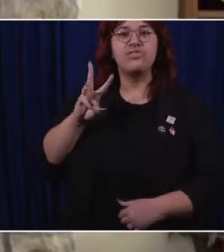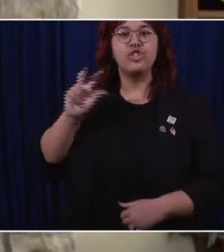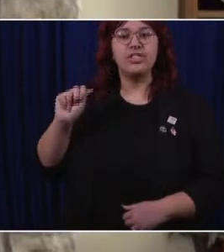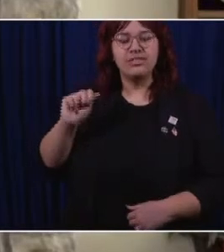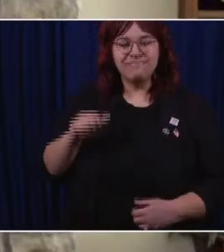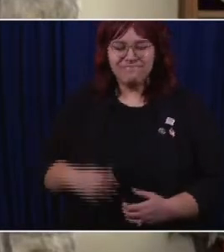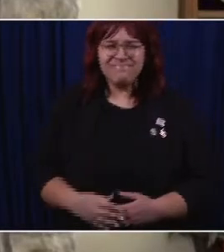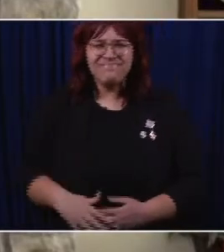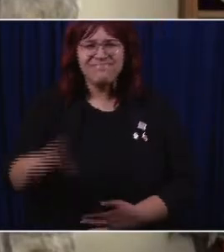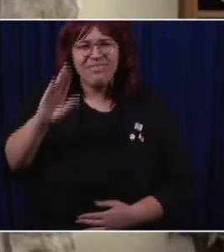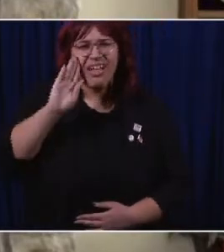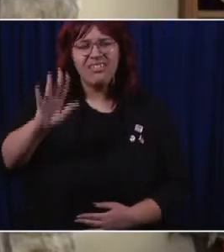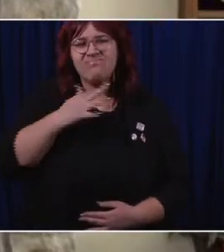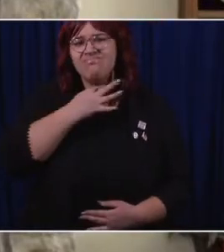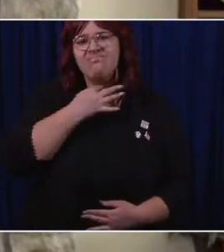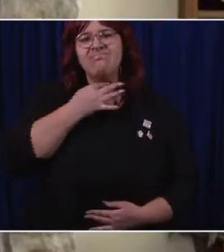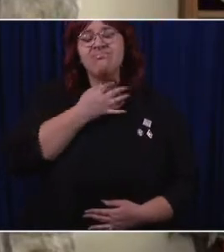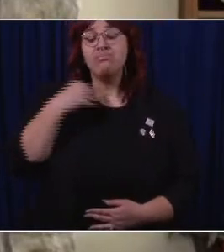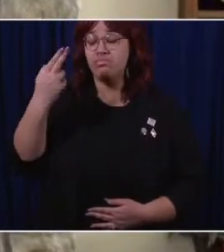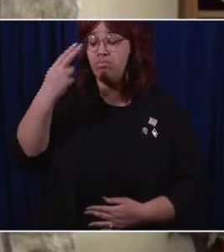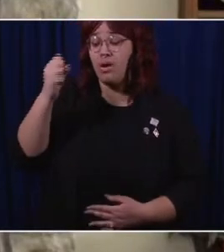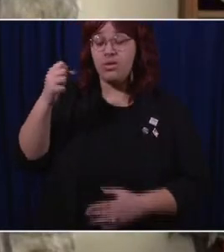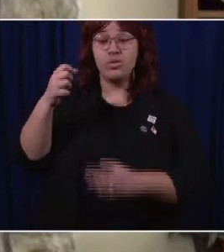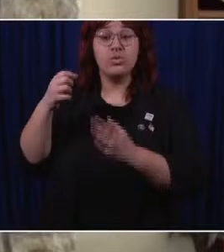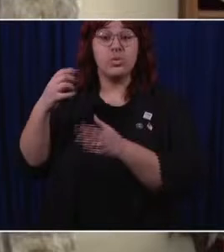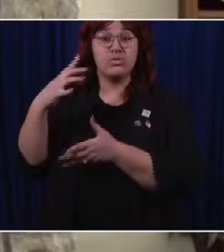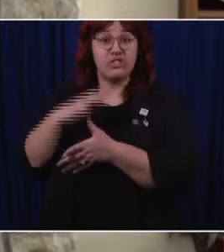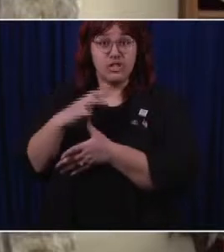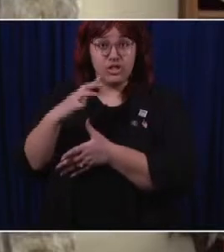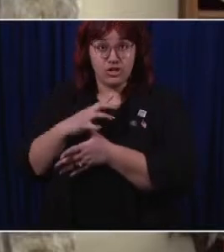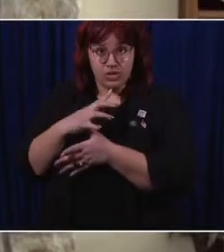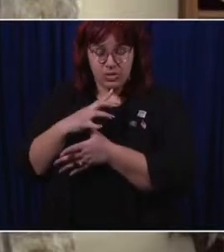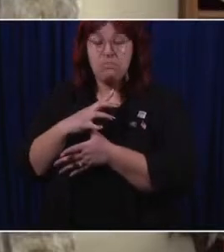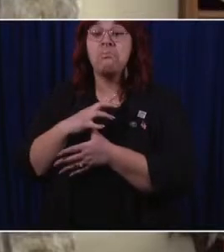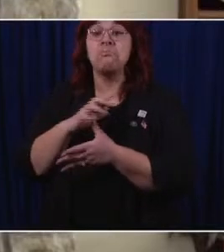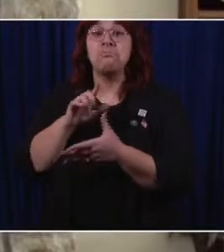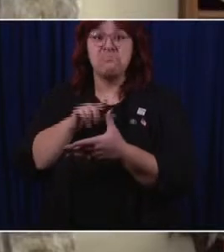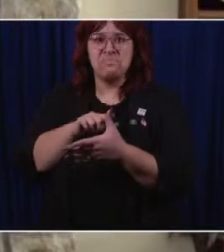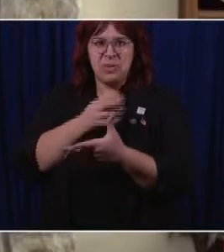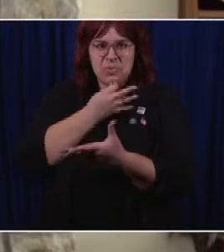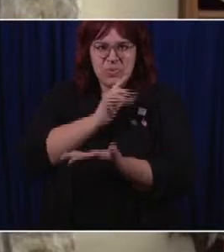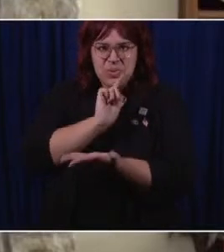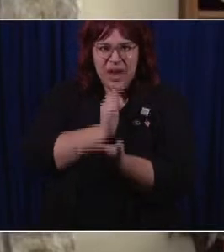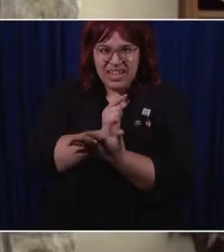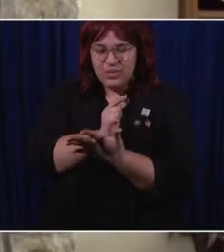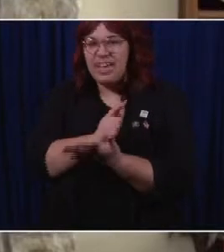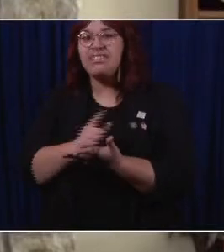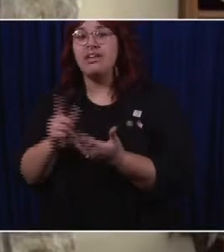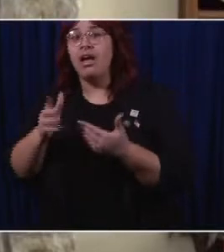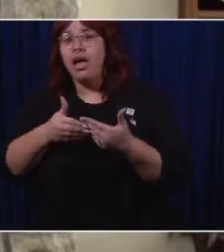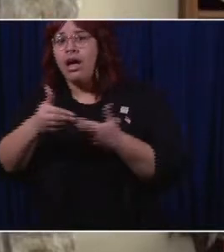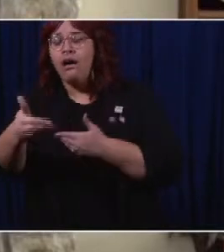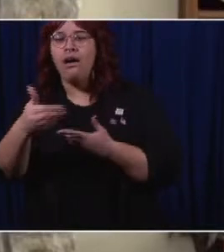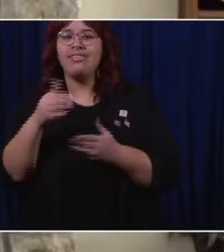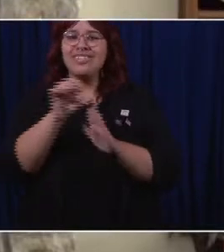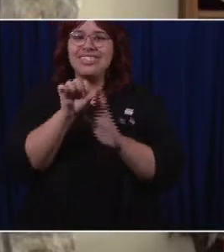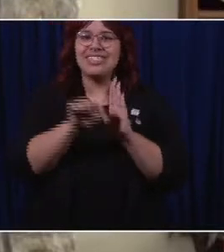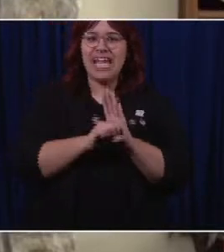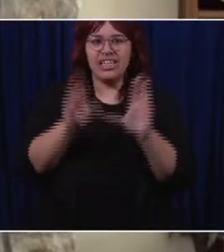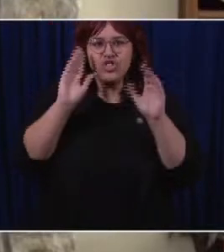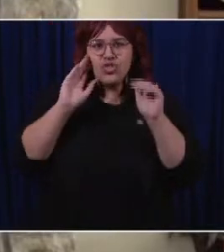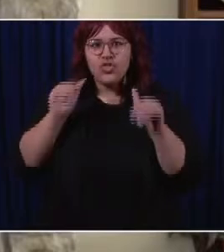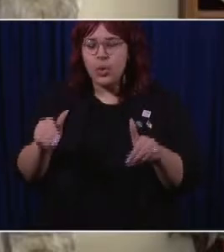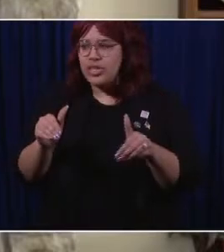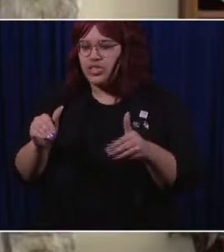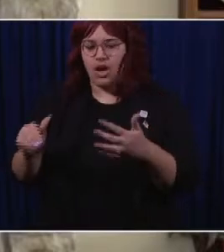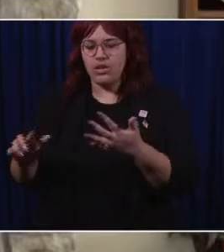about high school seniors. As the state works to catch up other students, I'm wondering Is there something we can do for the students